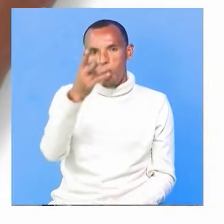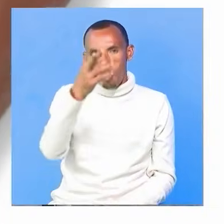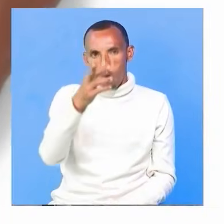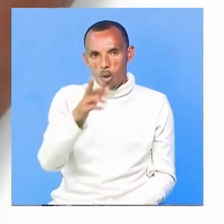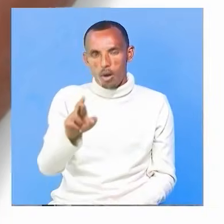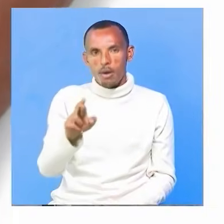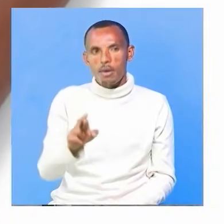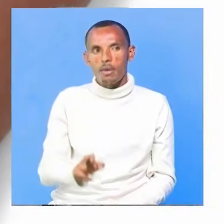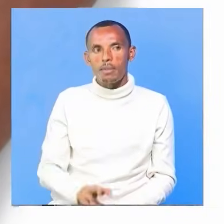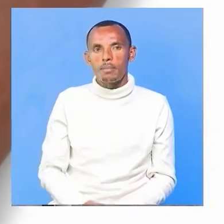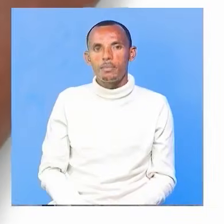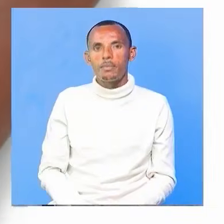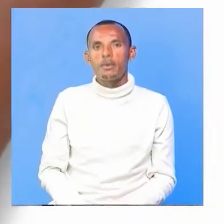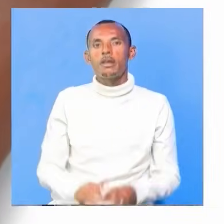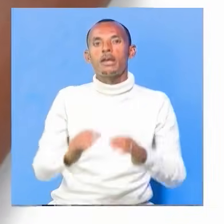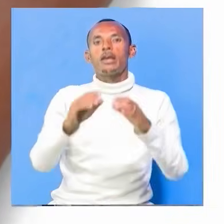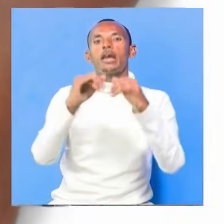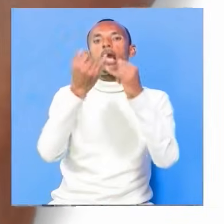or